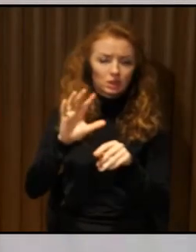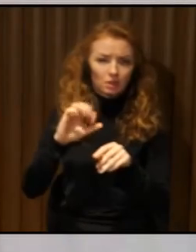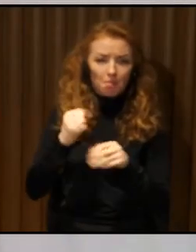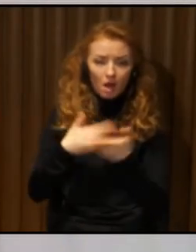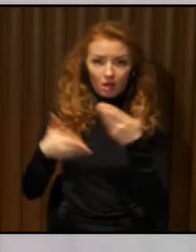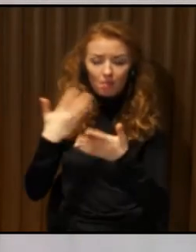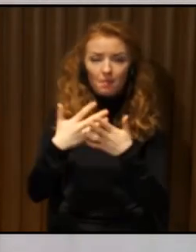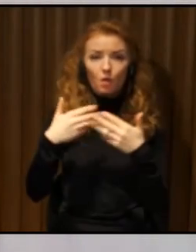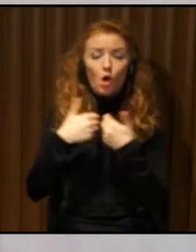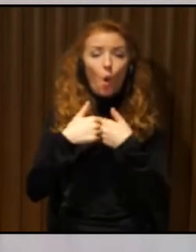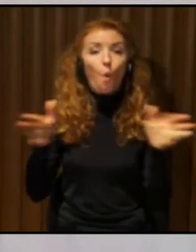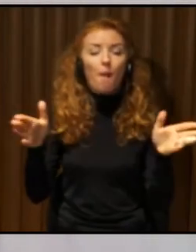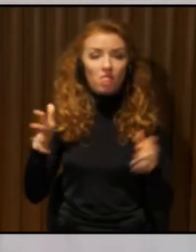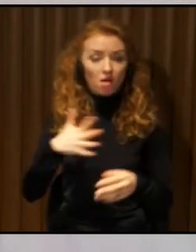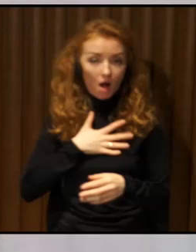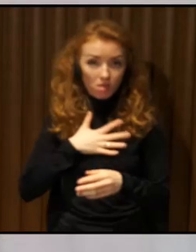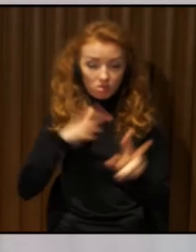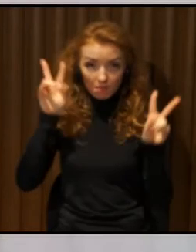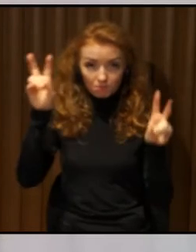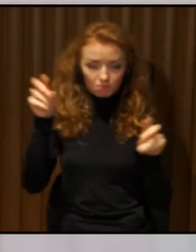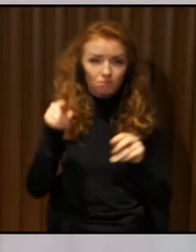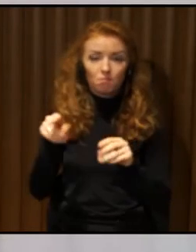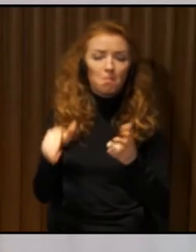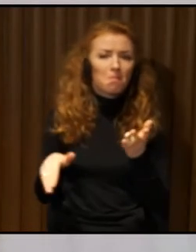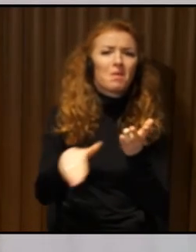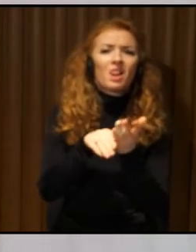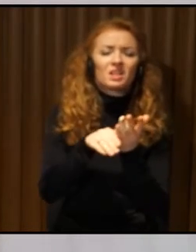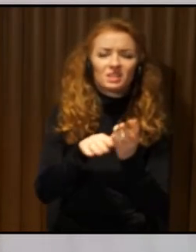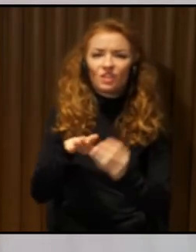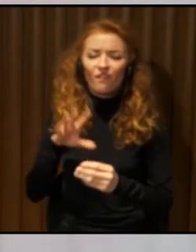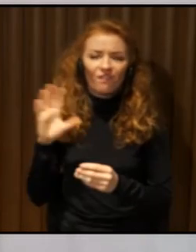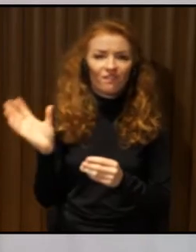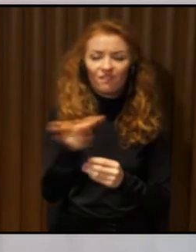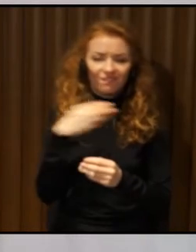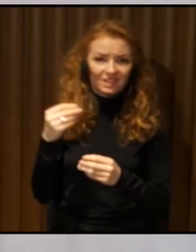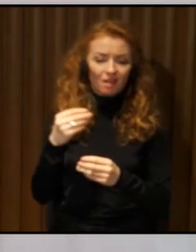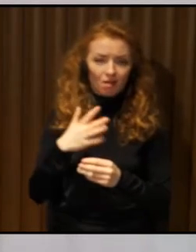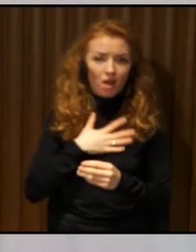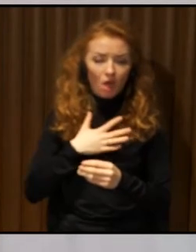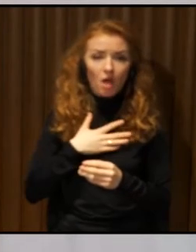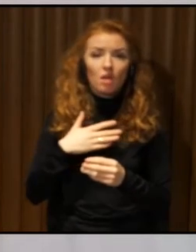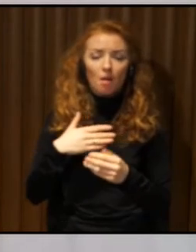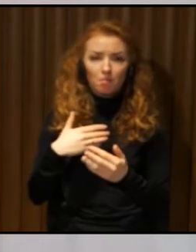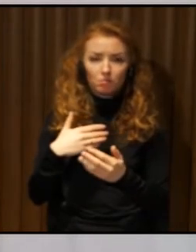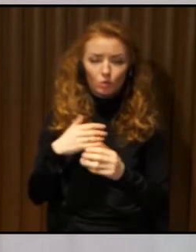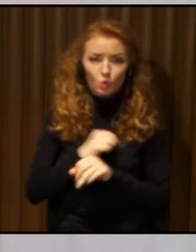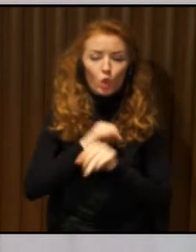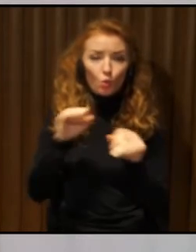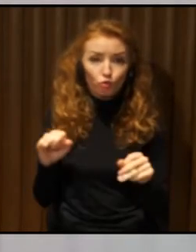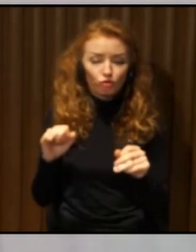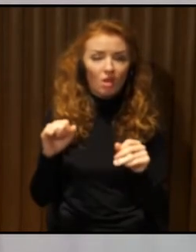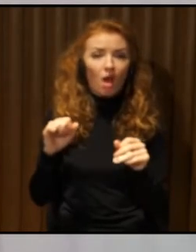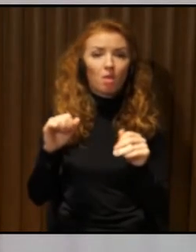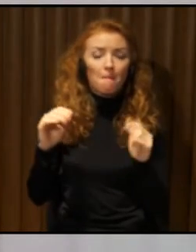country. Yeah. And why they're most interested in our map is exactly what you're talking about, is they want to reduce homelessness to zero. So they want to highlight